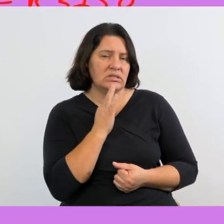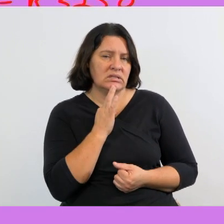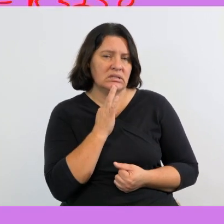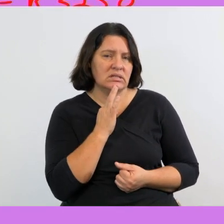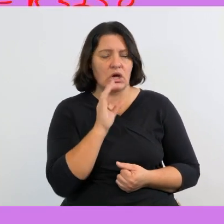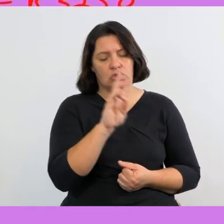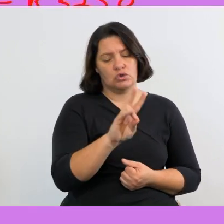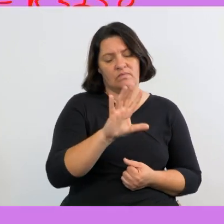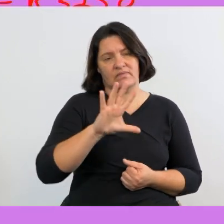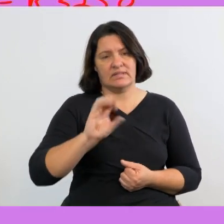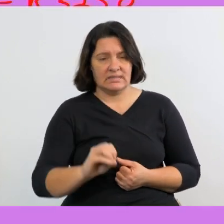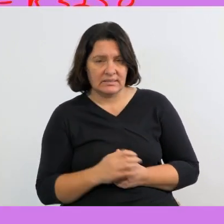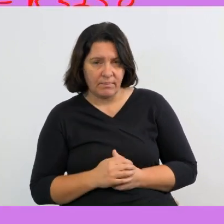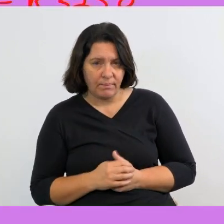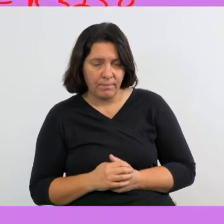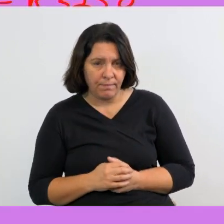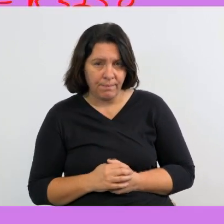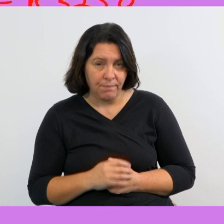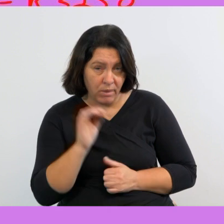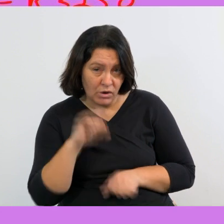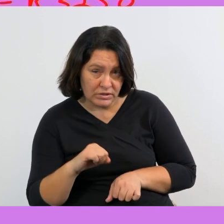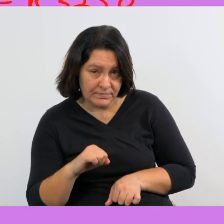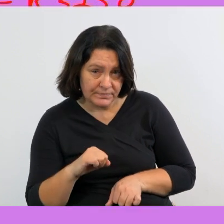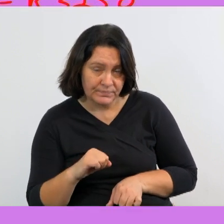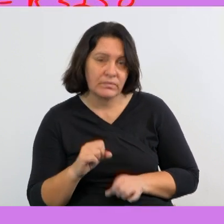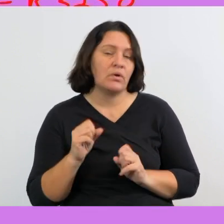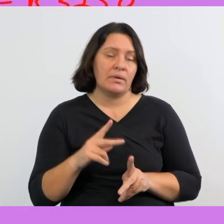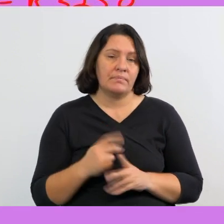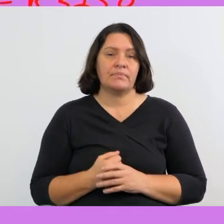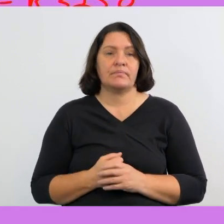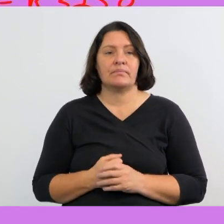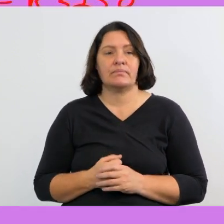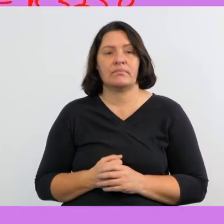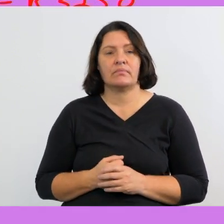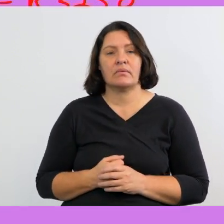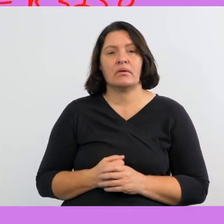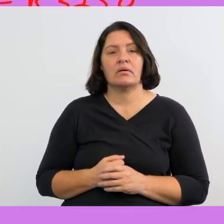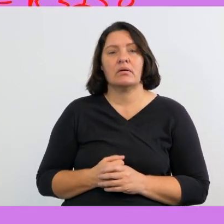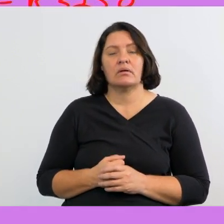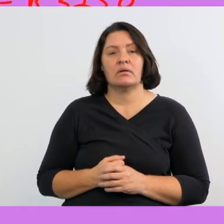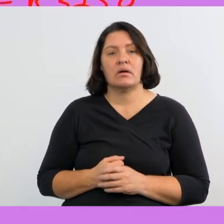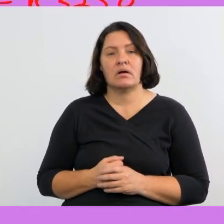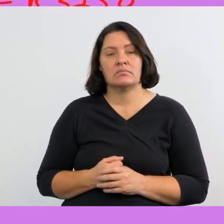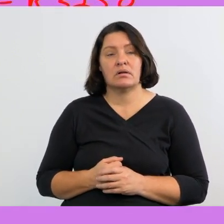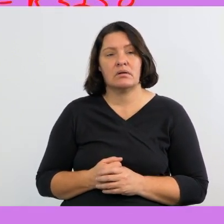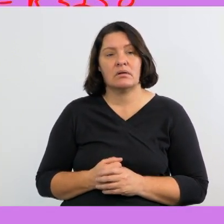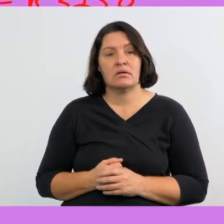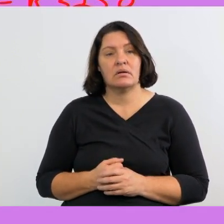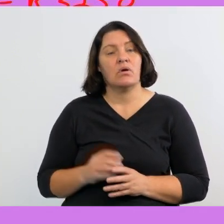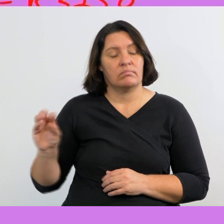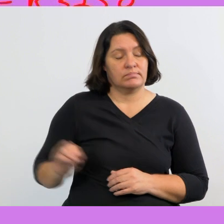3,250 rand. We agree on that, all right? What else is important? So let me quickly go and substitute that.